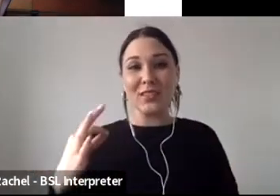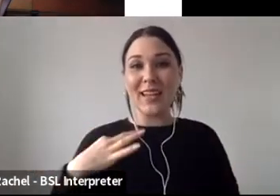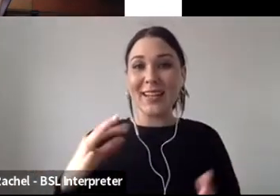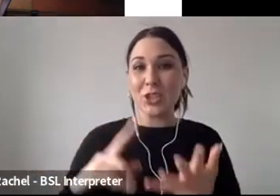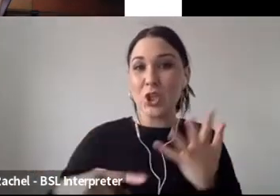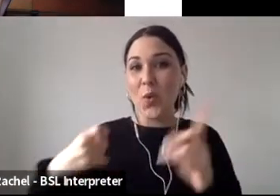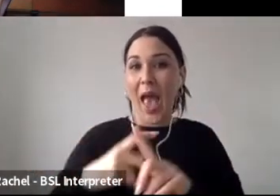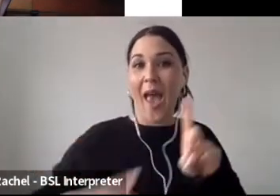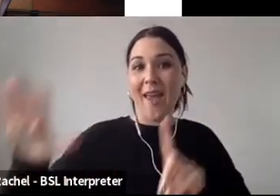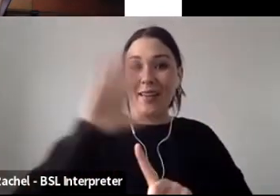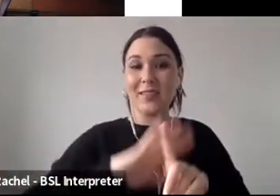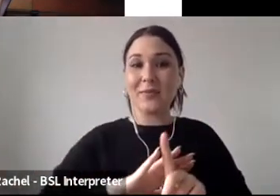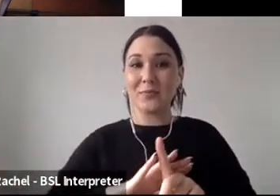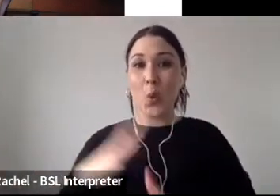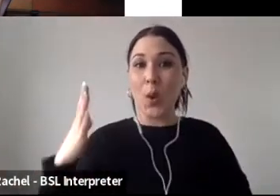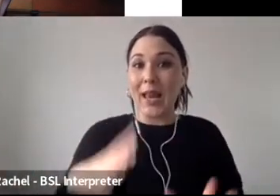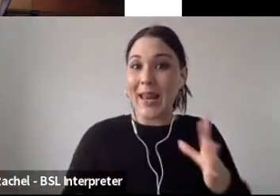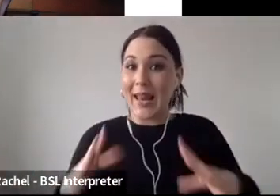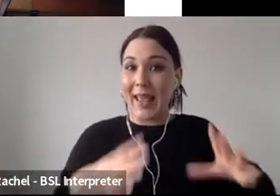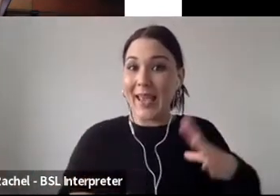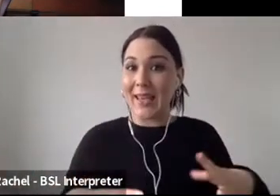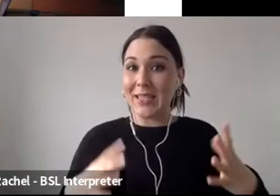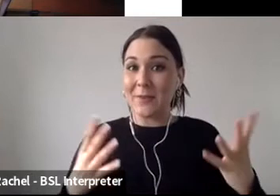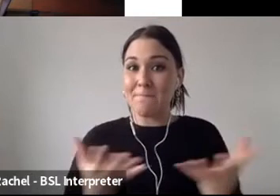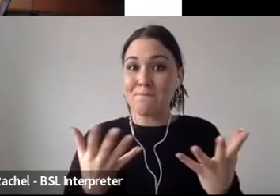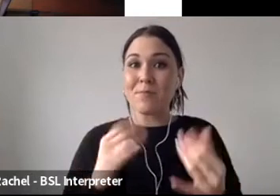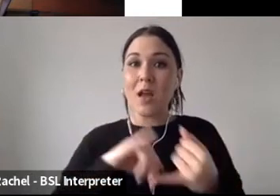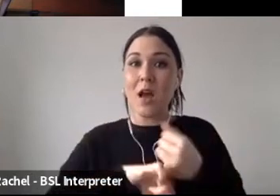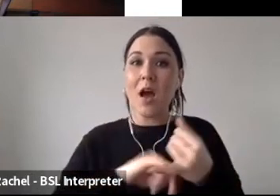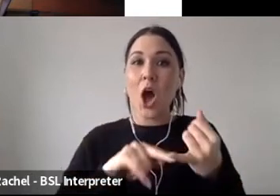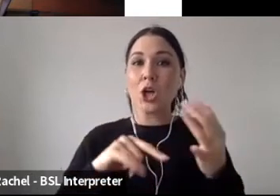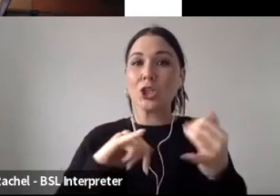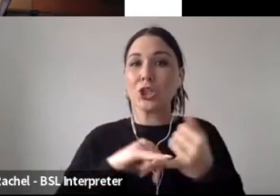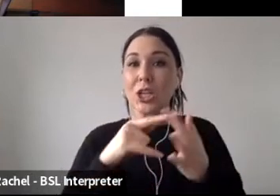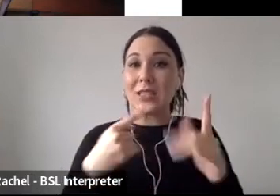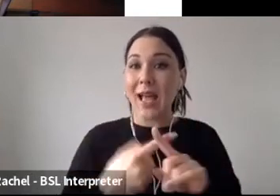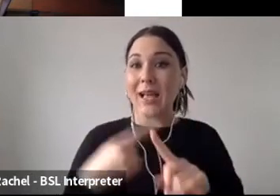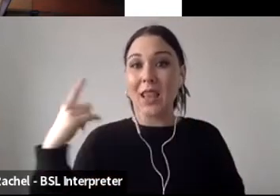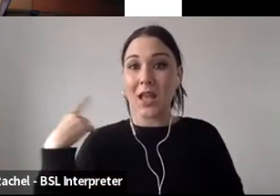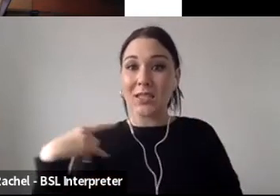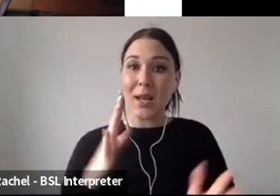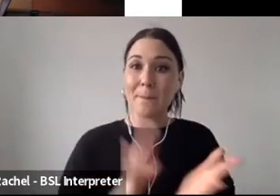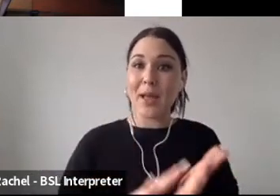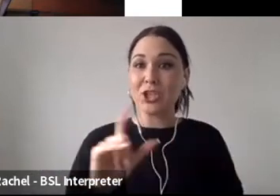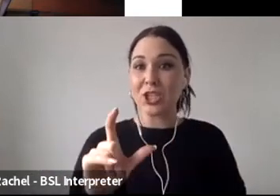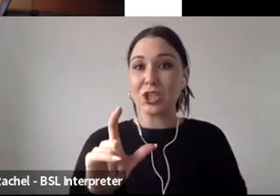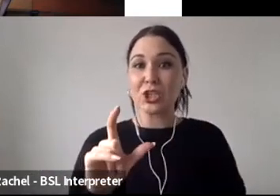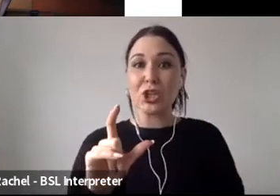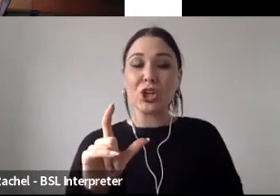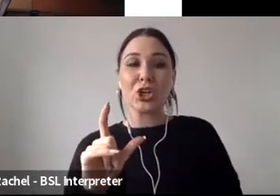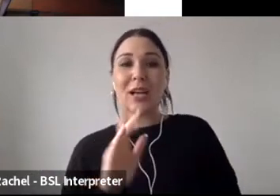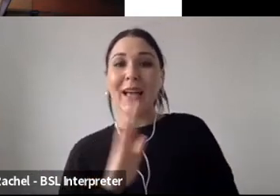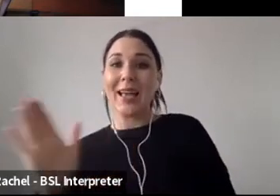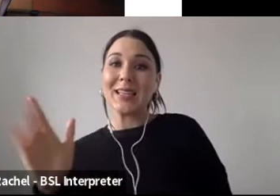and we're in particular need of support in Sussex, always London, Manchester, East